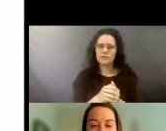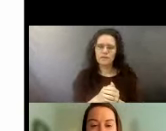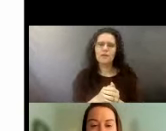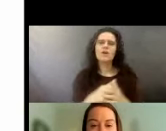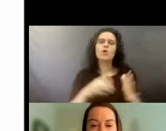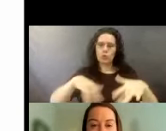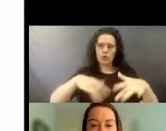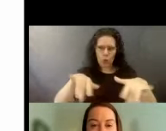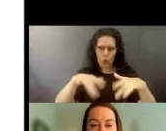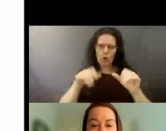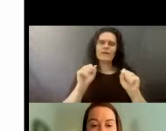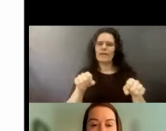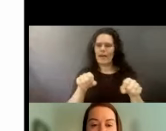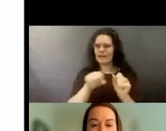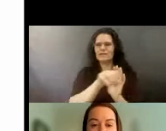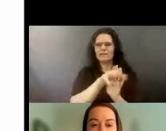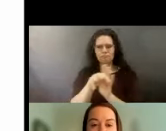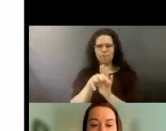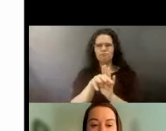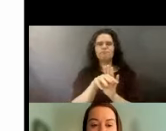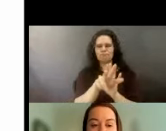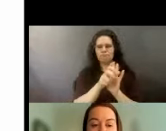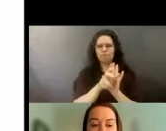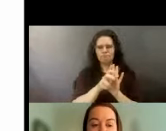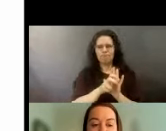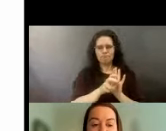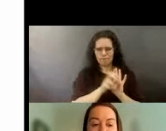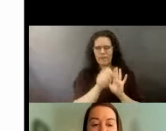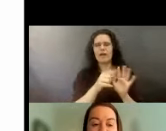be shared. You will be able to find it on the